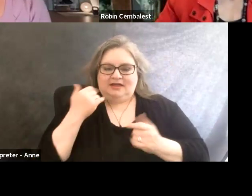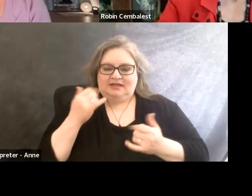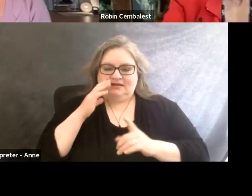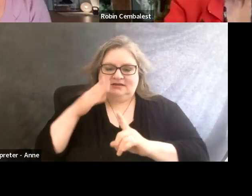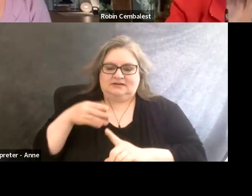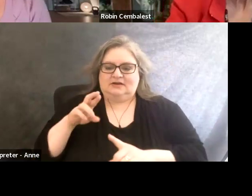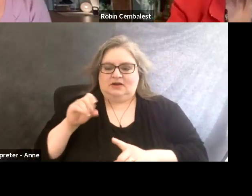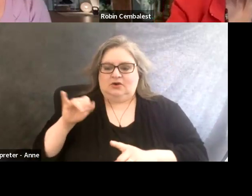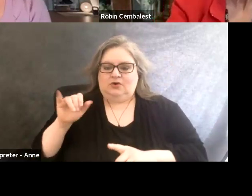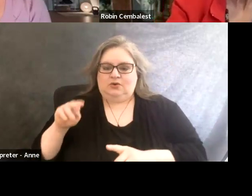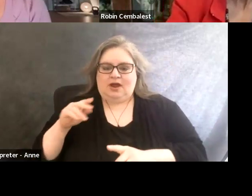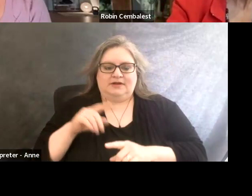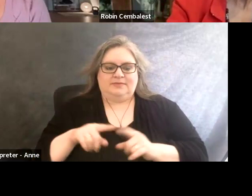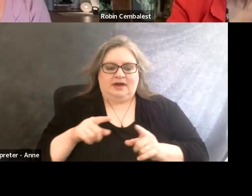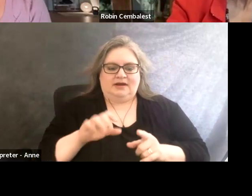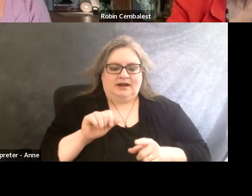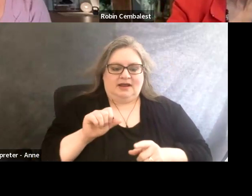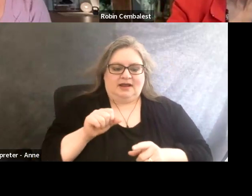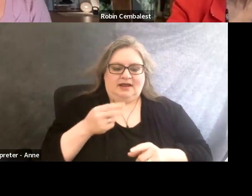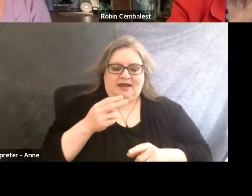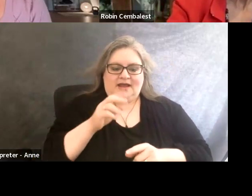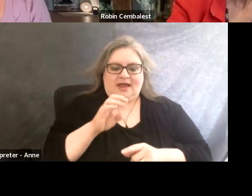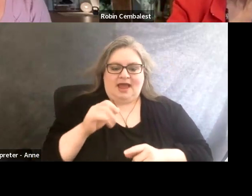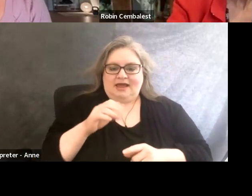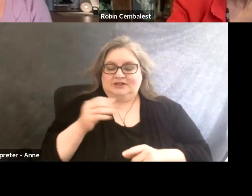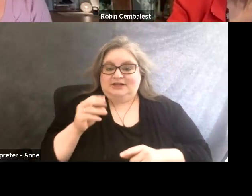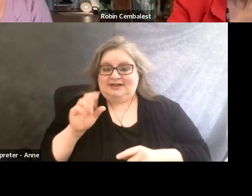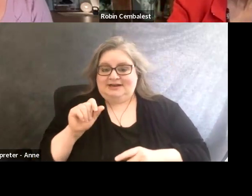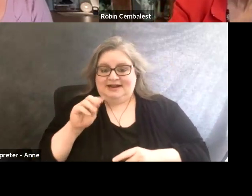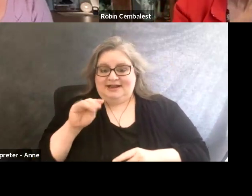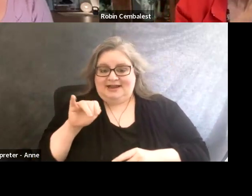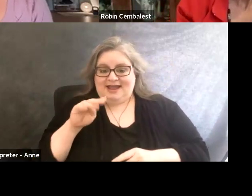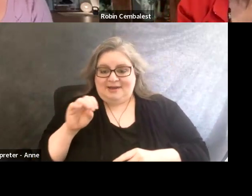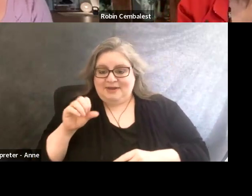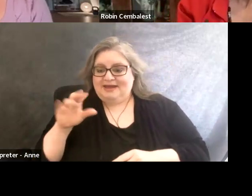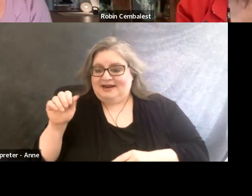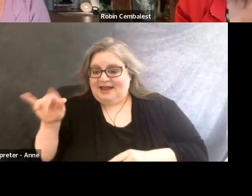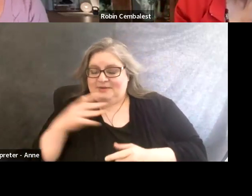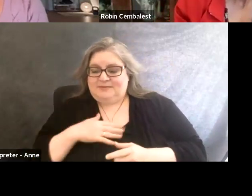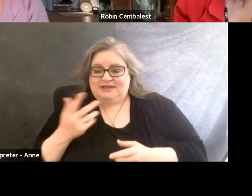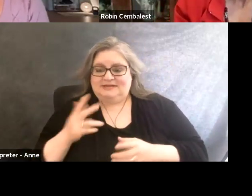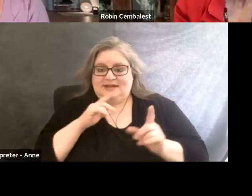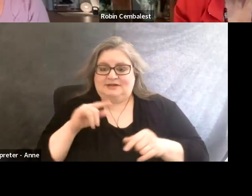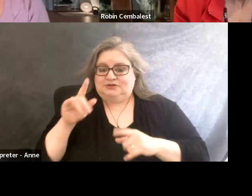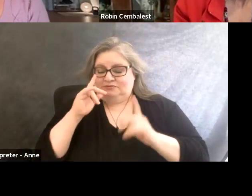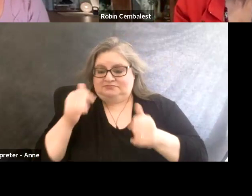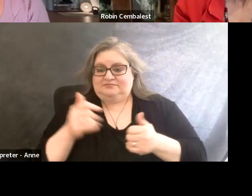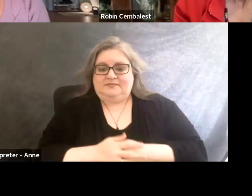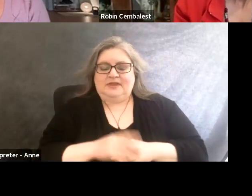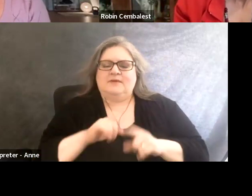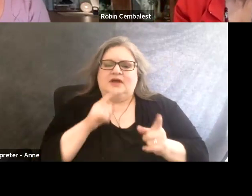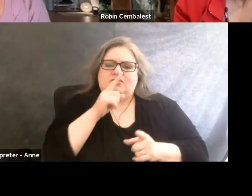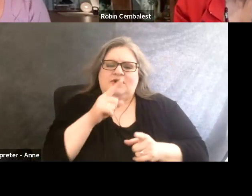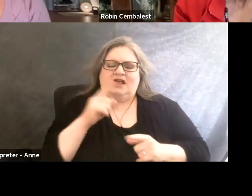you know, Ashley and our two Amy's, feel free to jump in too. The question is about just sort of the reality of